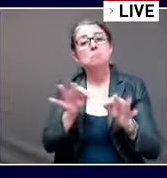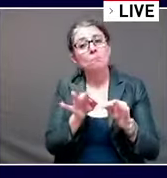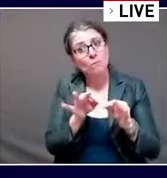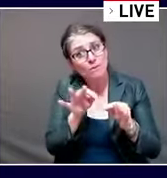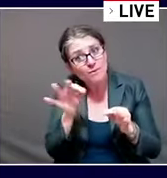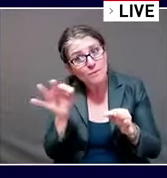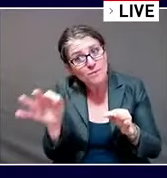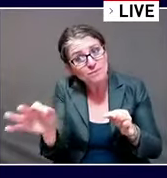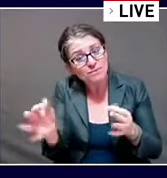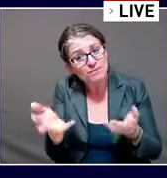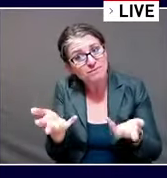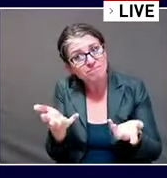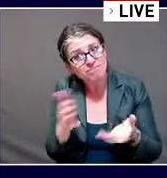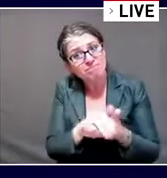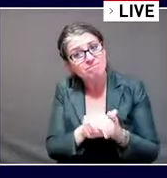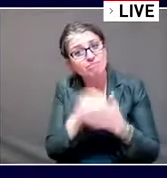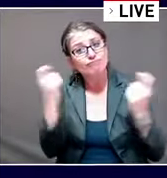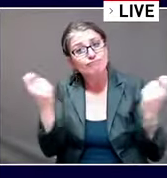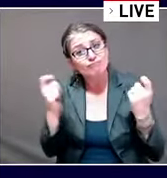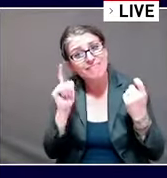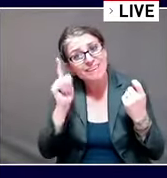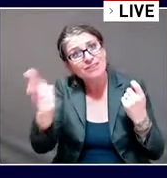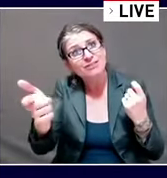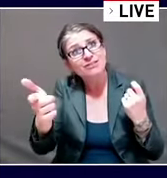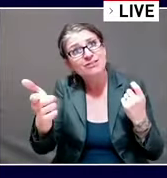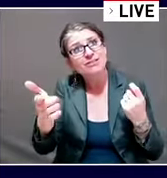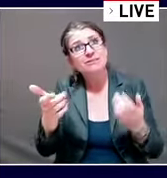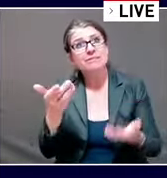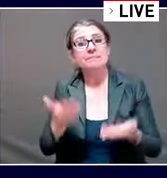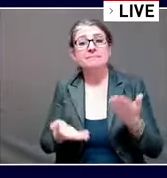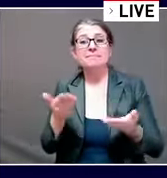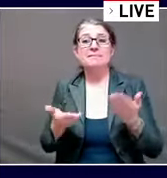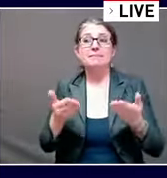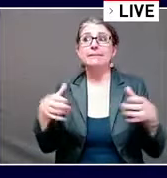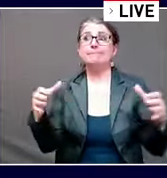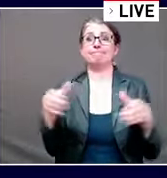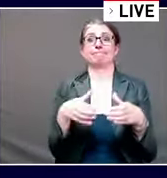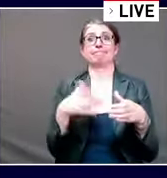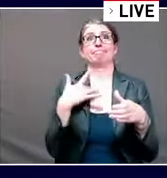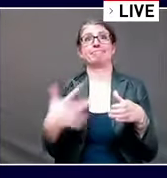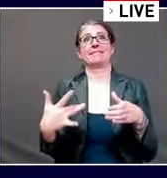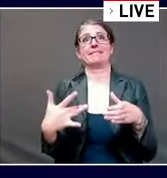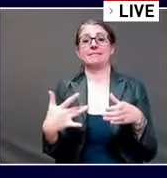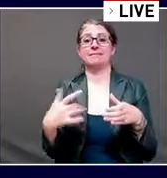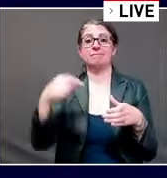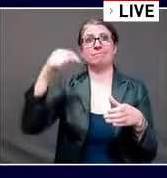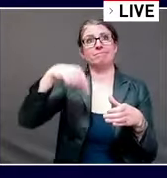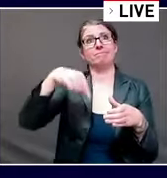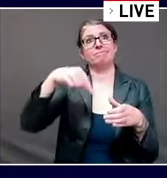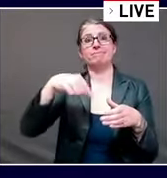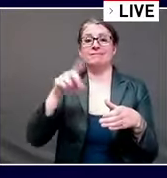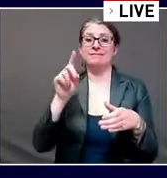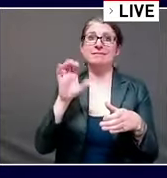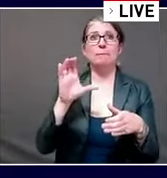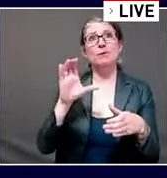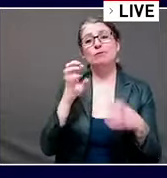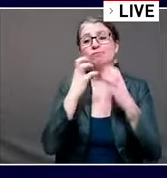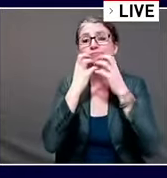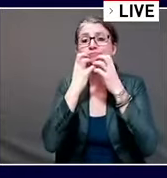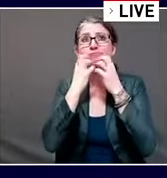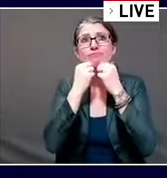the December activities that we all come to love, maybe we'll just have to push them off until April or May,